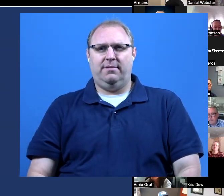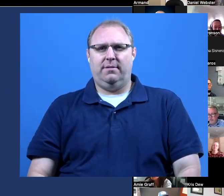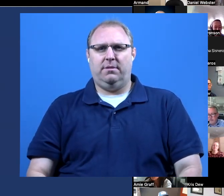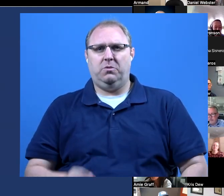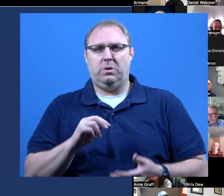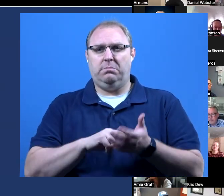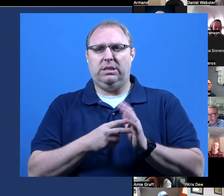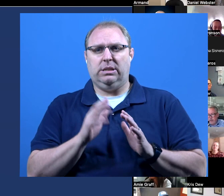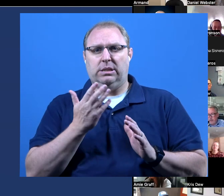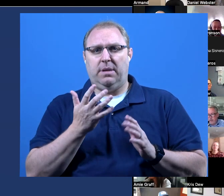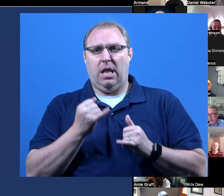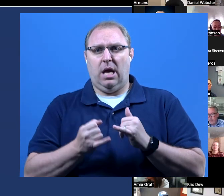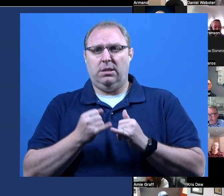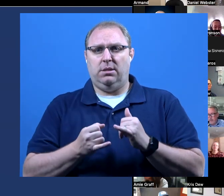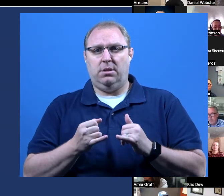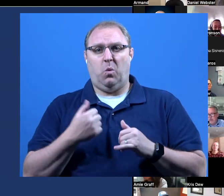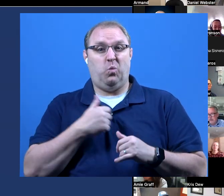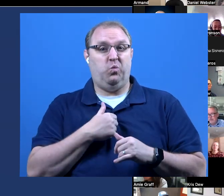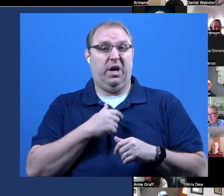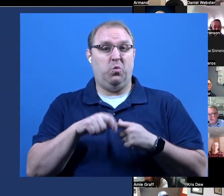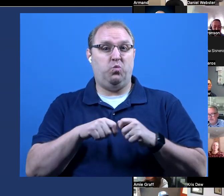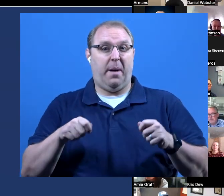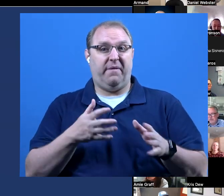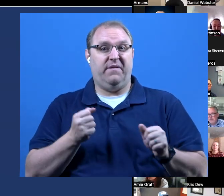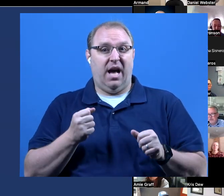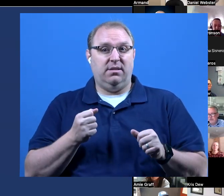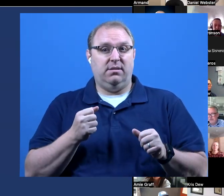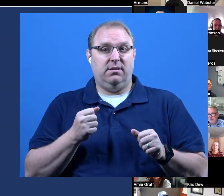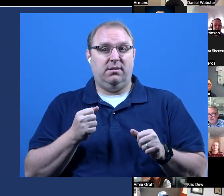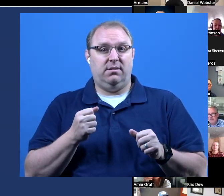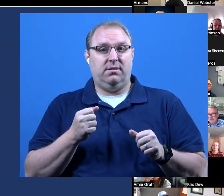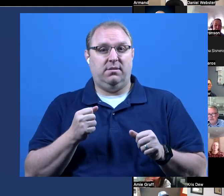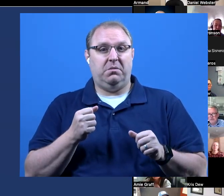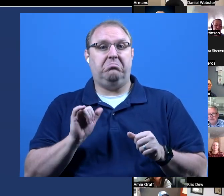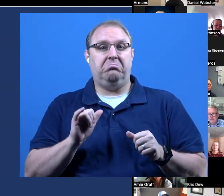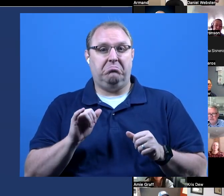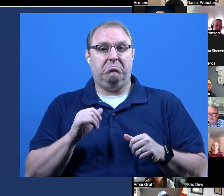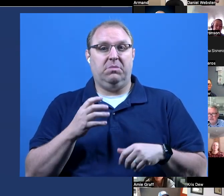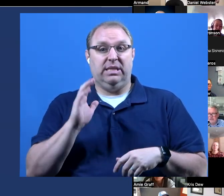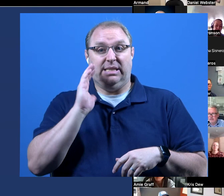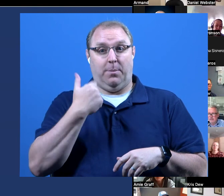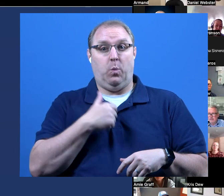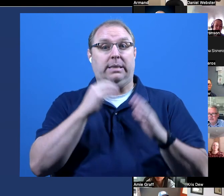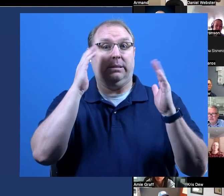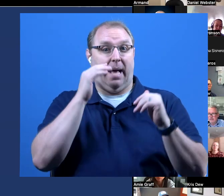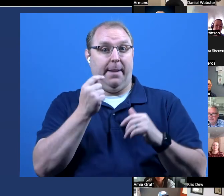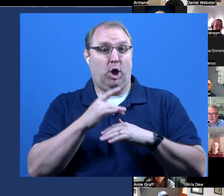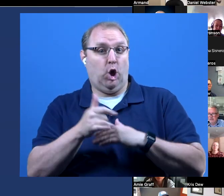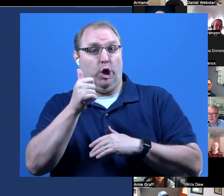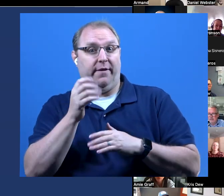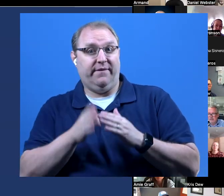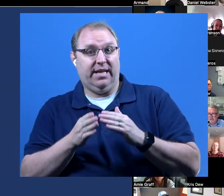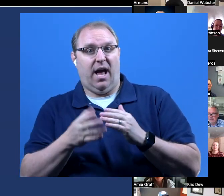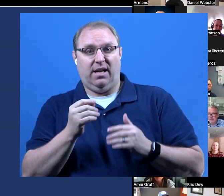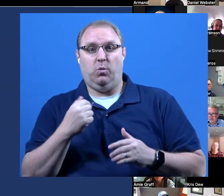a very individualized assessment, and it's entirely possible that you could take two employees with two